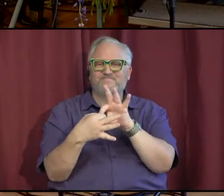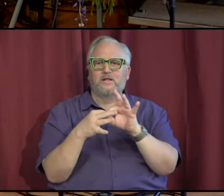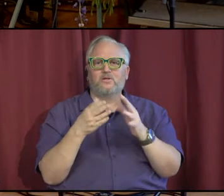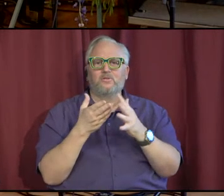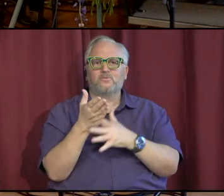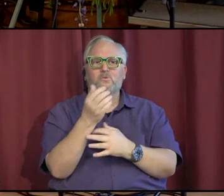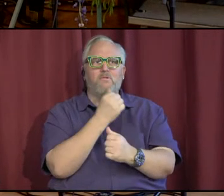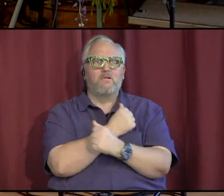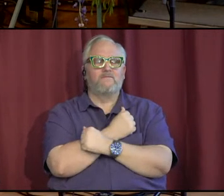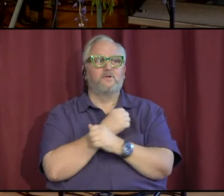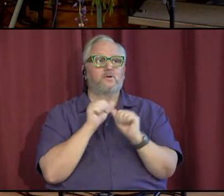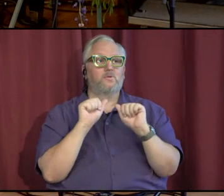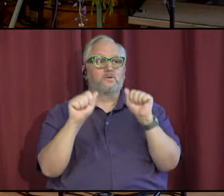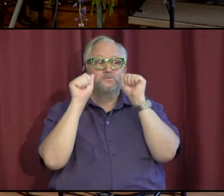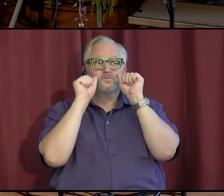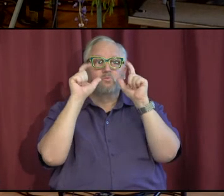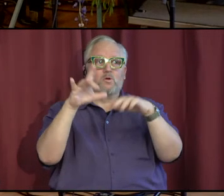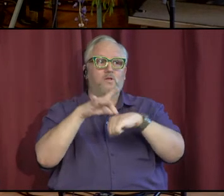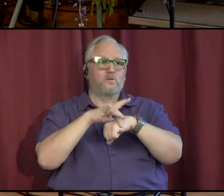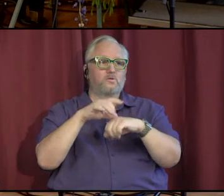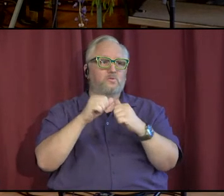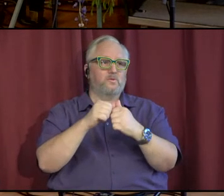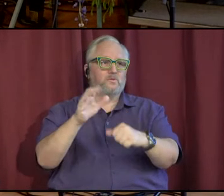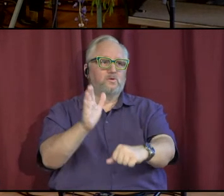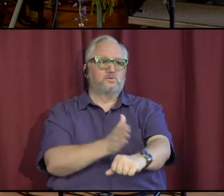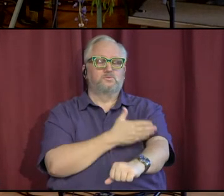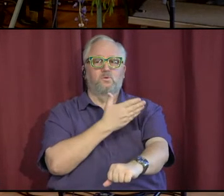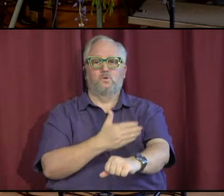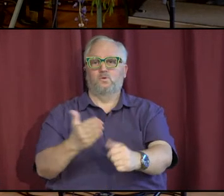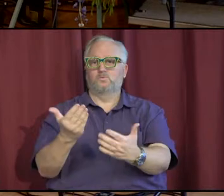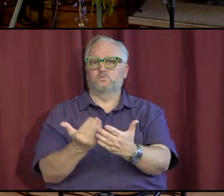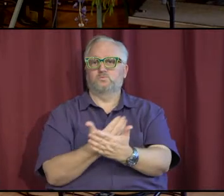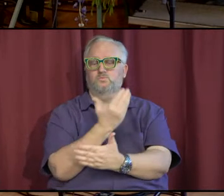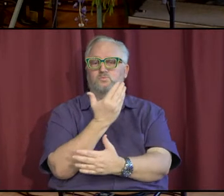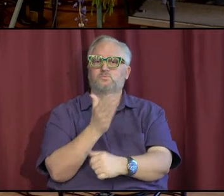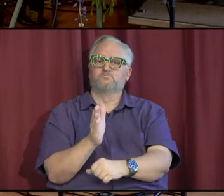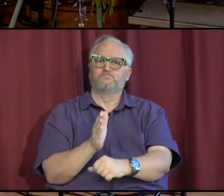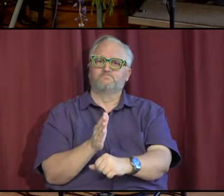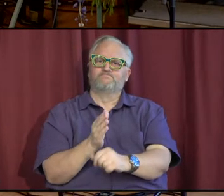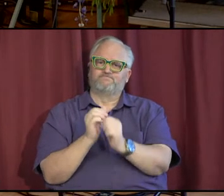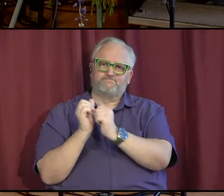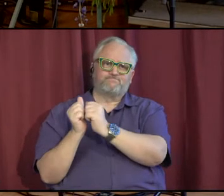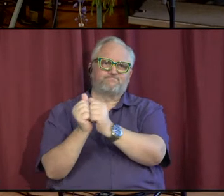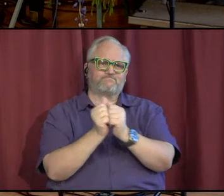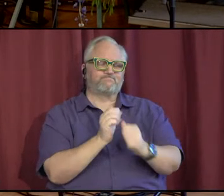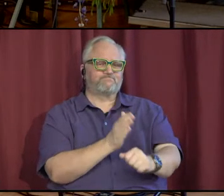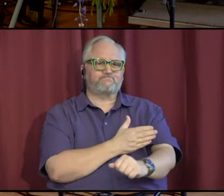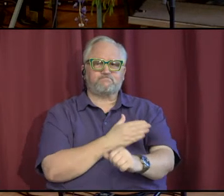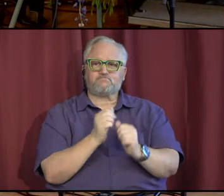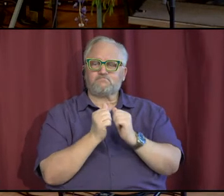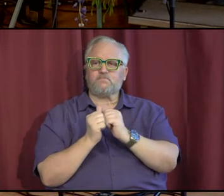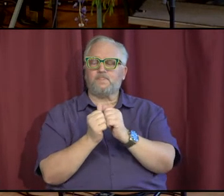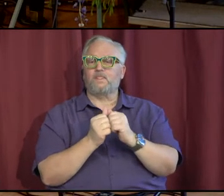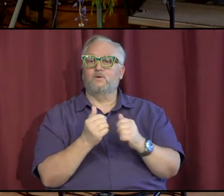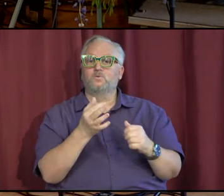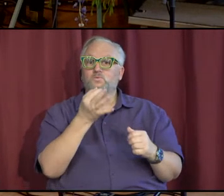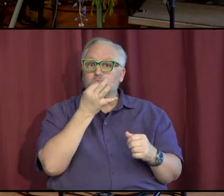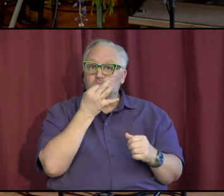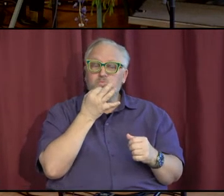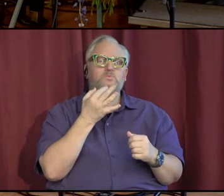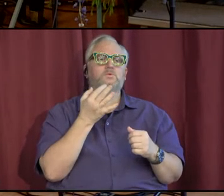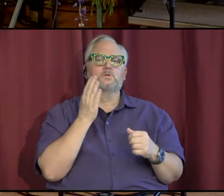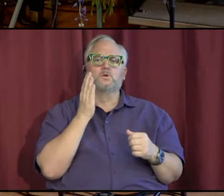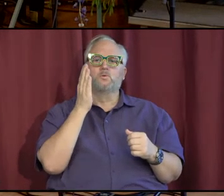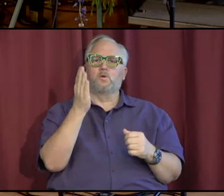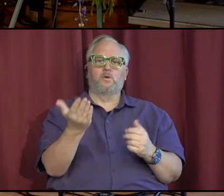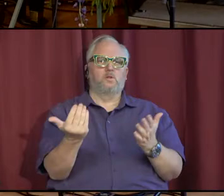a new song, sung together, calling us all in and before long, sending us